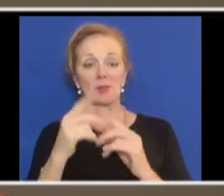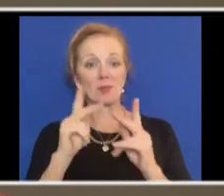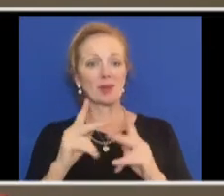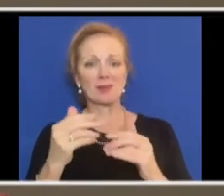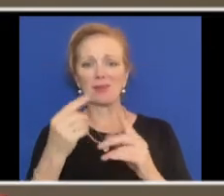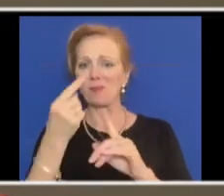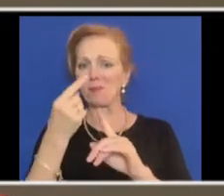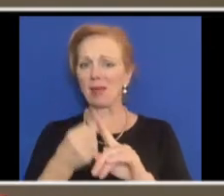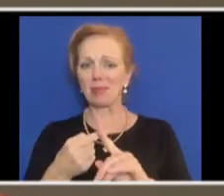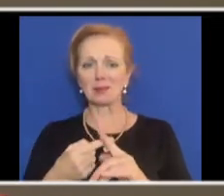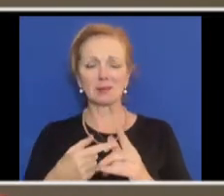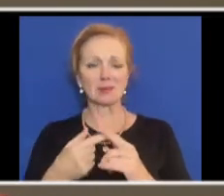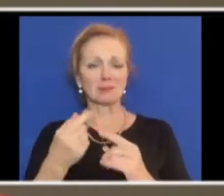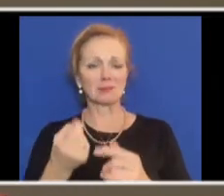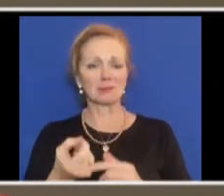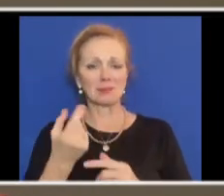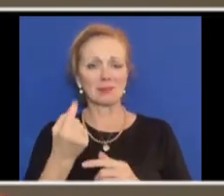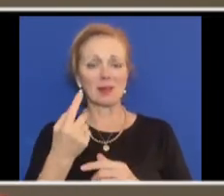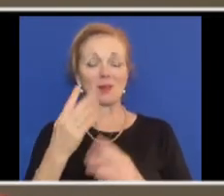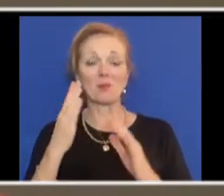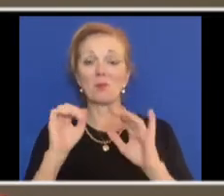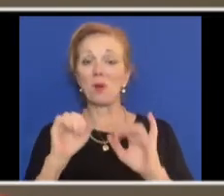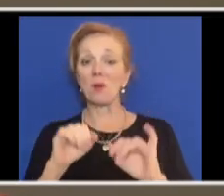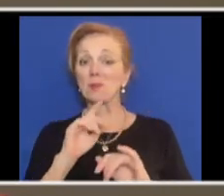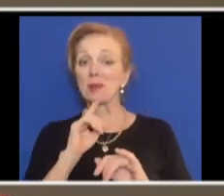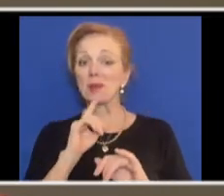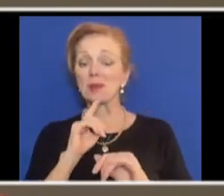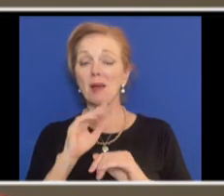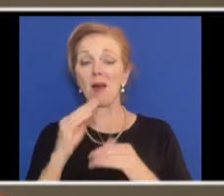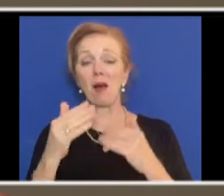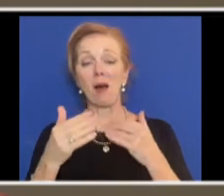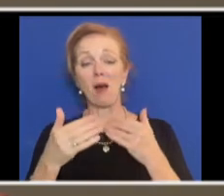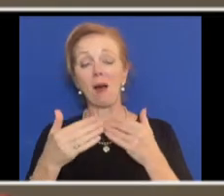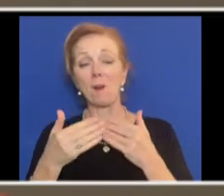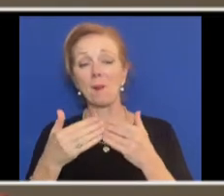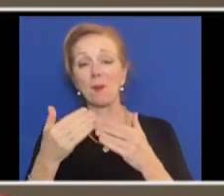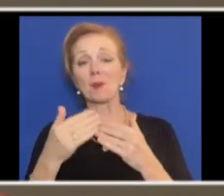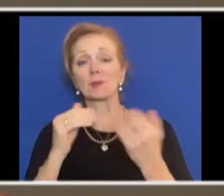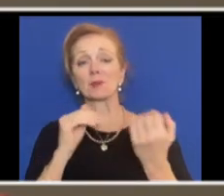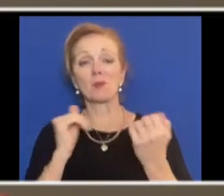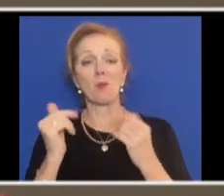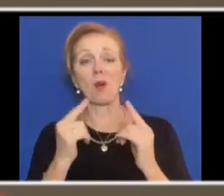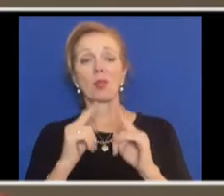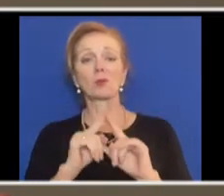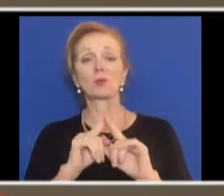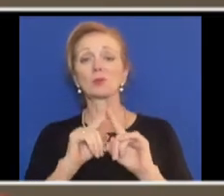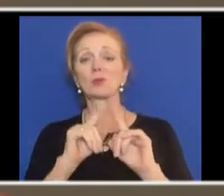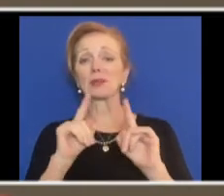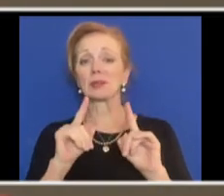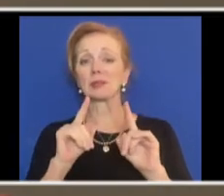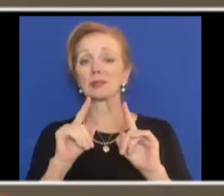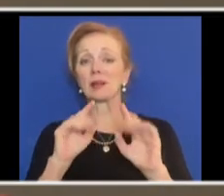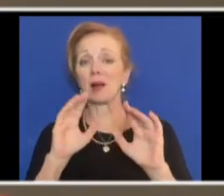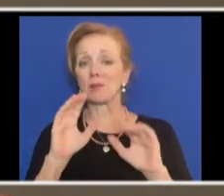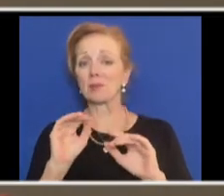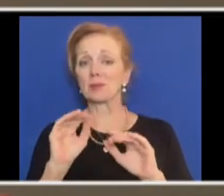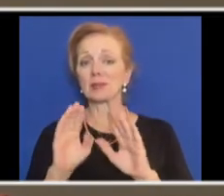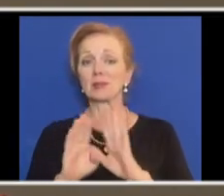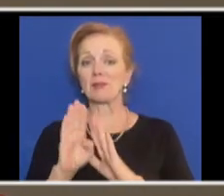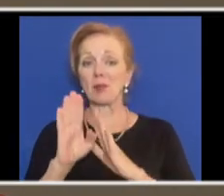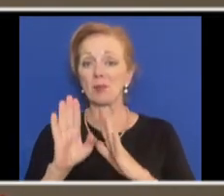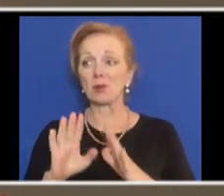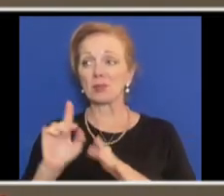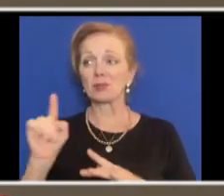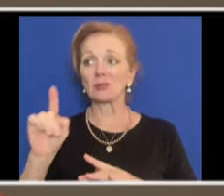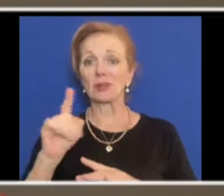and understand there were probably almost all unique companies and developers per